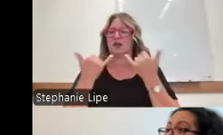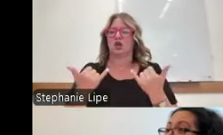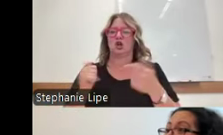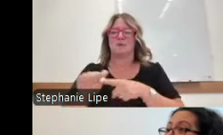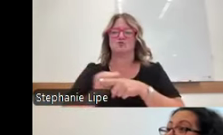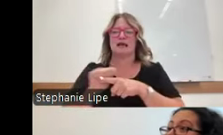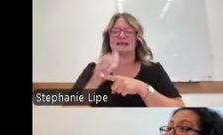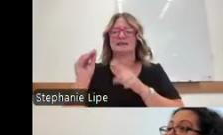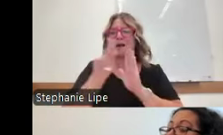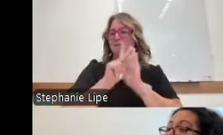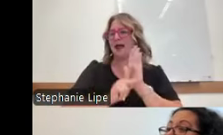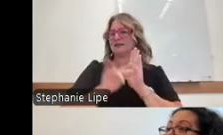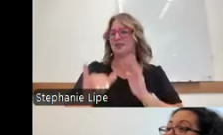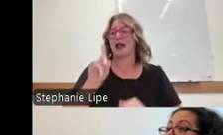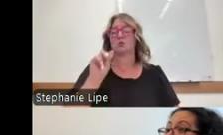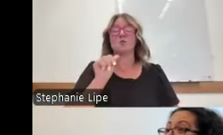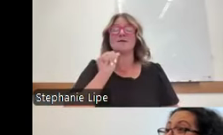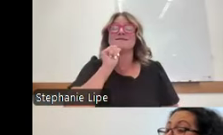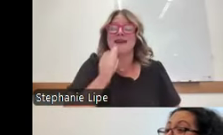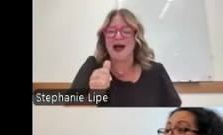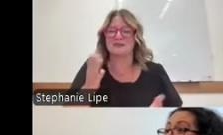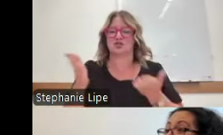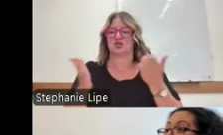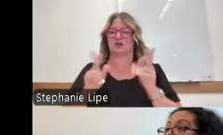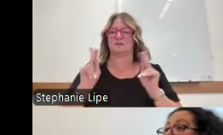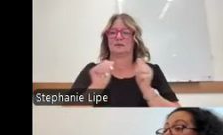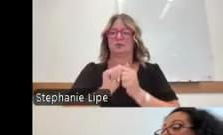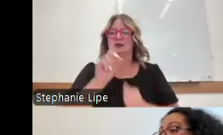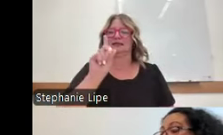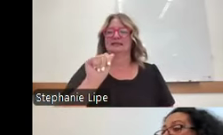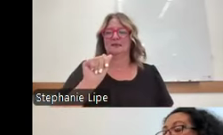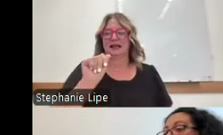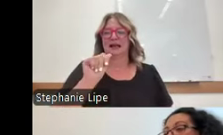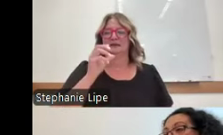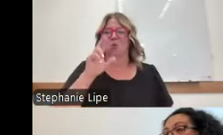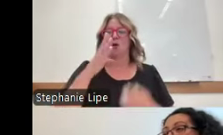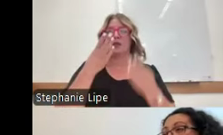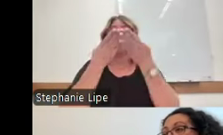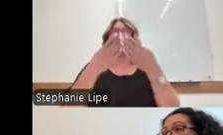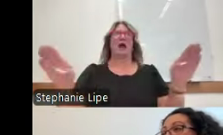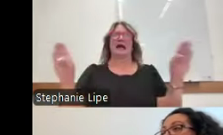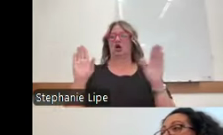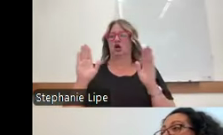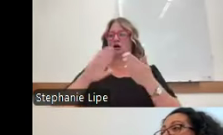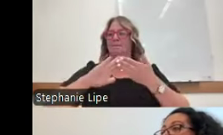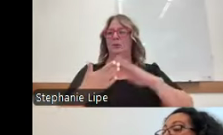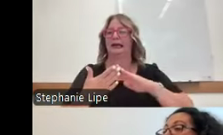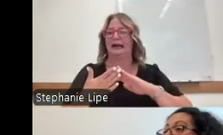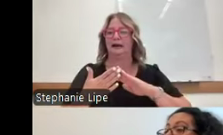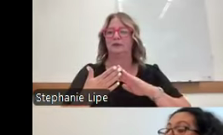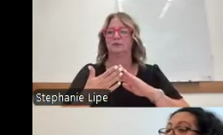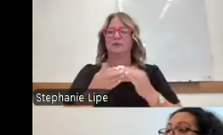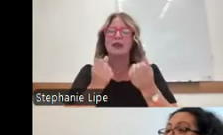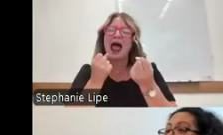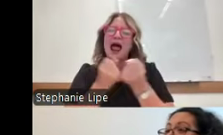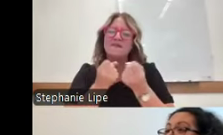actively challenge the current processes and policies that are not serving individuals with disabilities for the